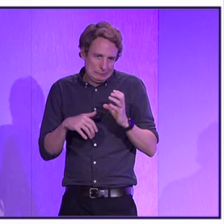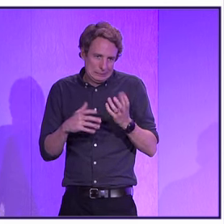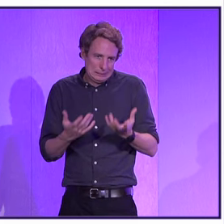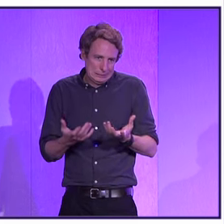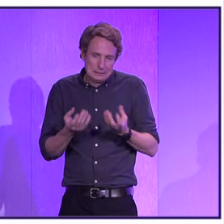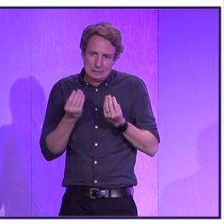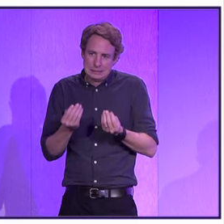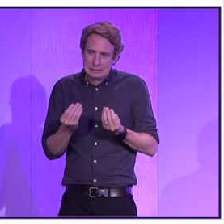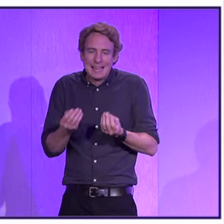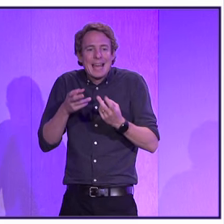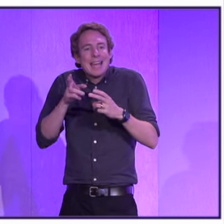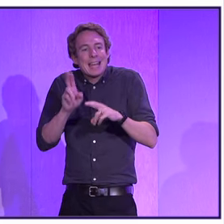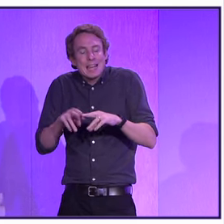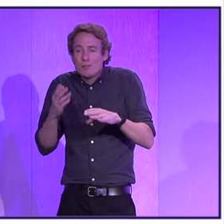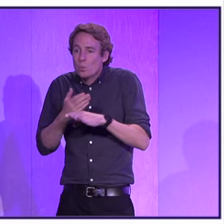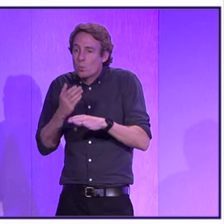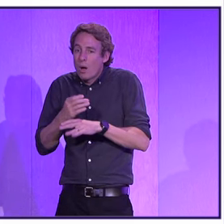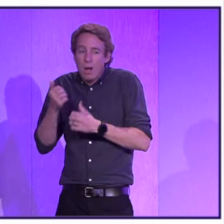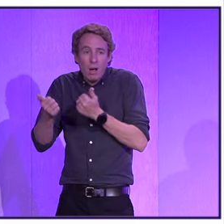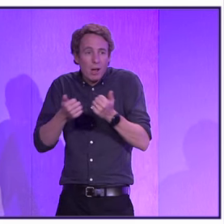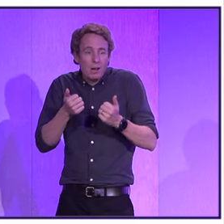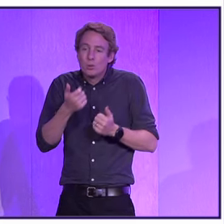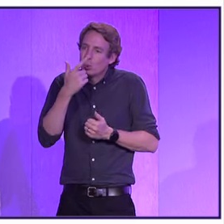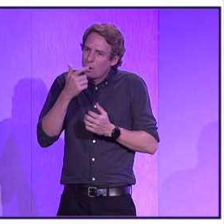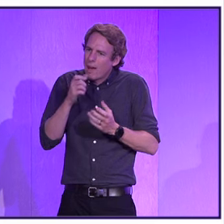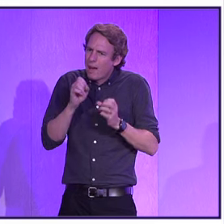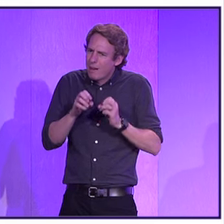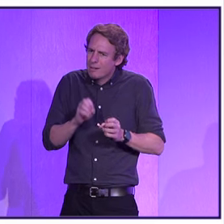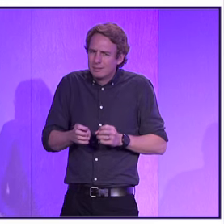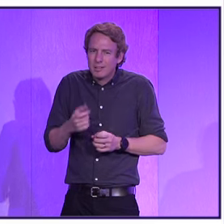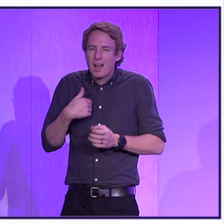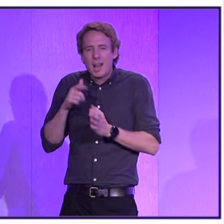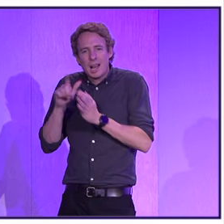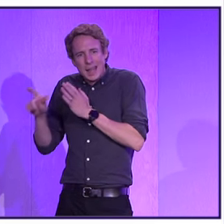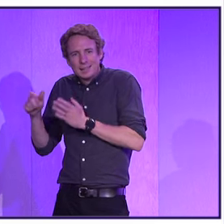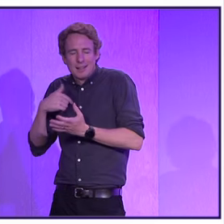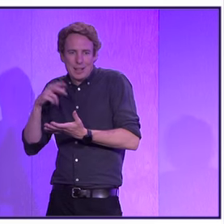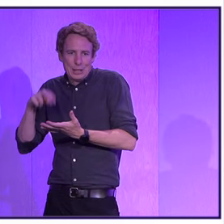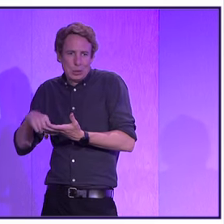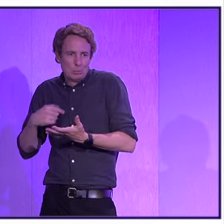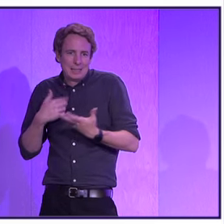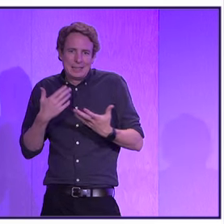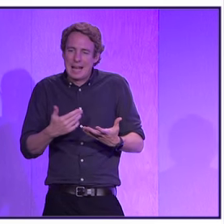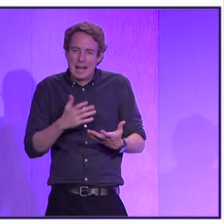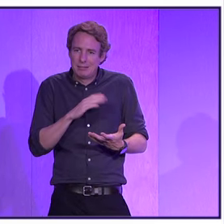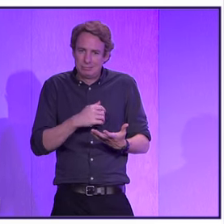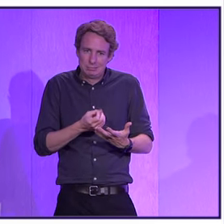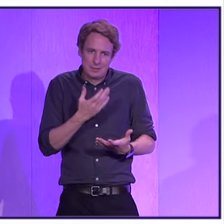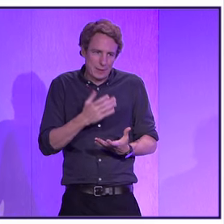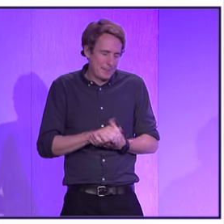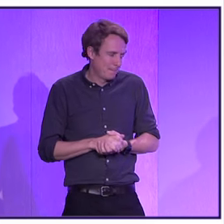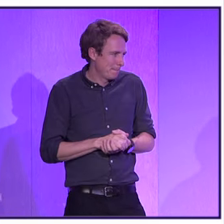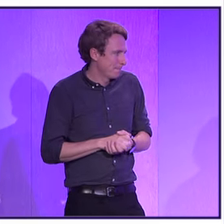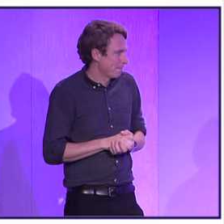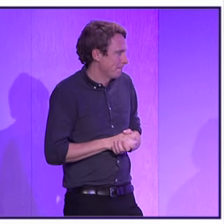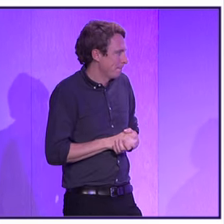can, if it works for you, by all means, put stuff in because I'll look at it later. But I'm not going to try and go there now.